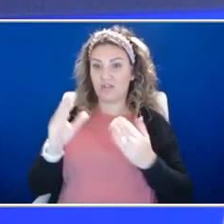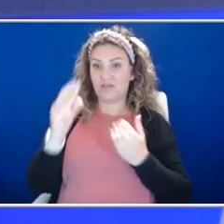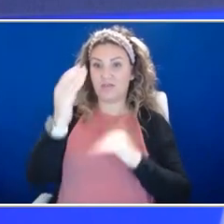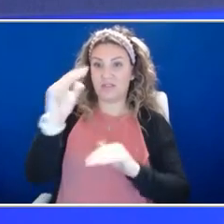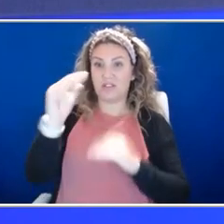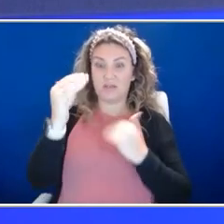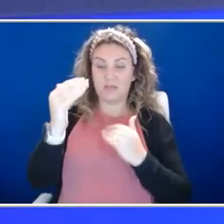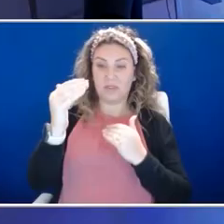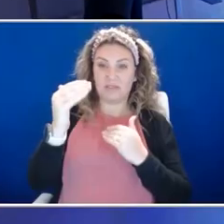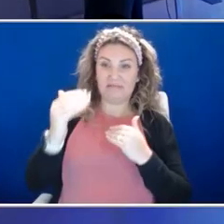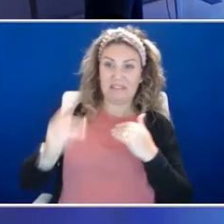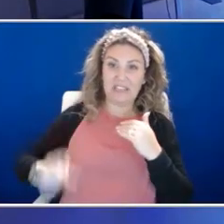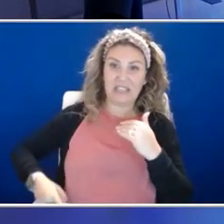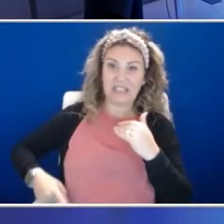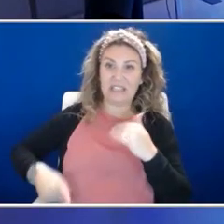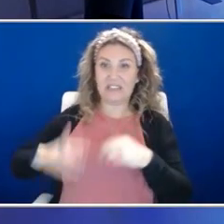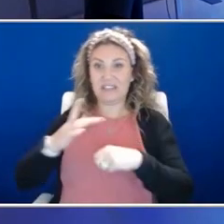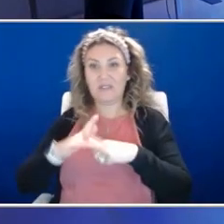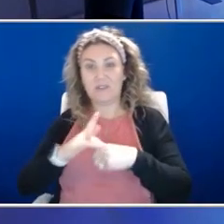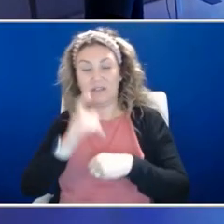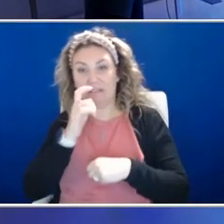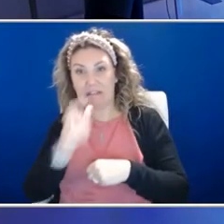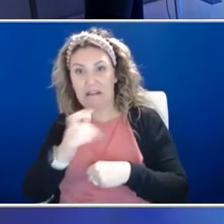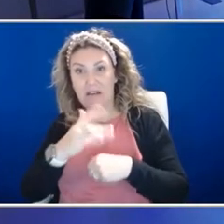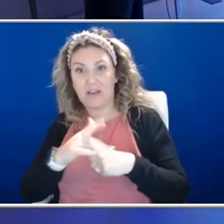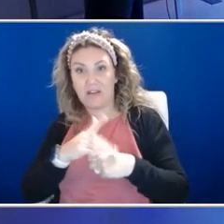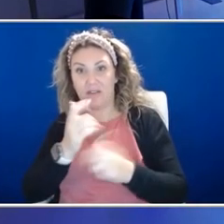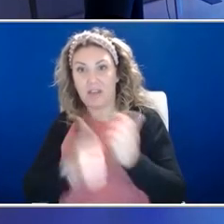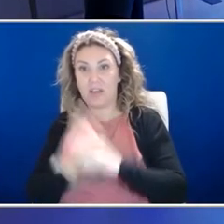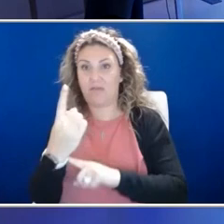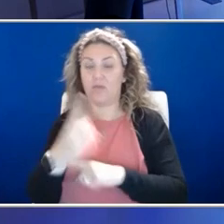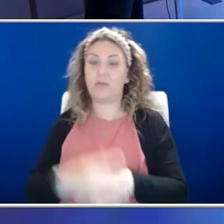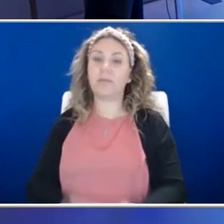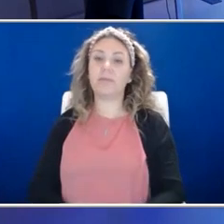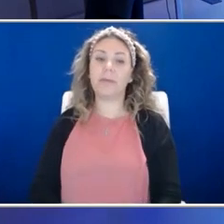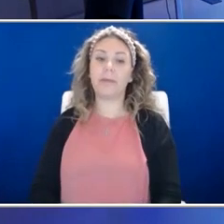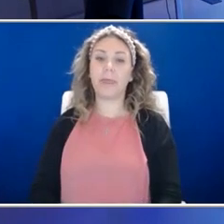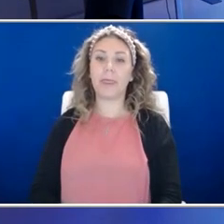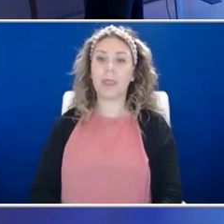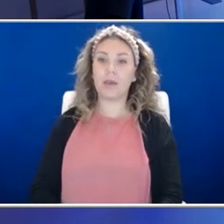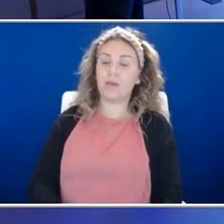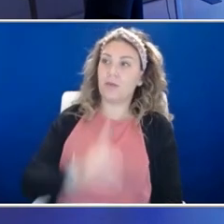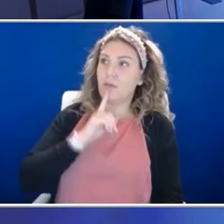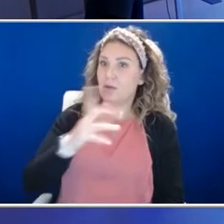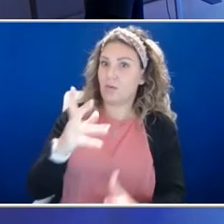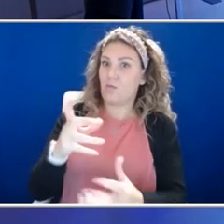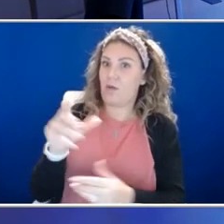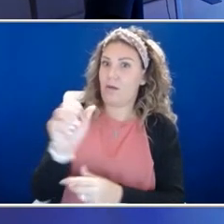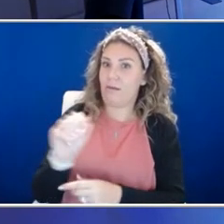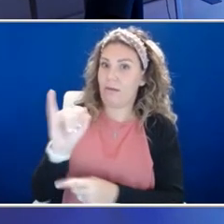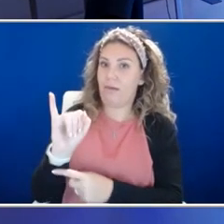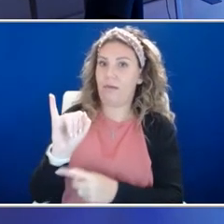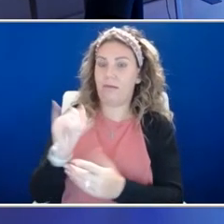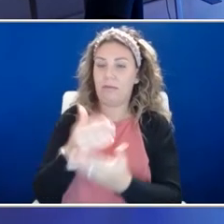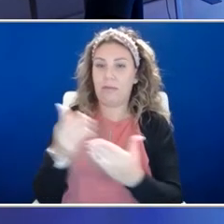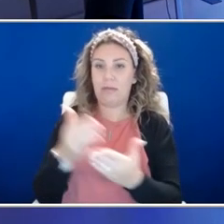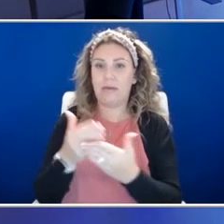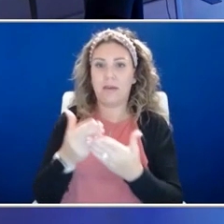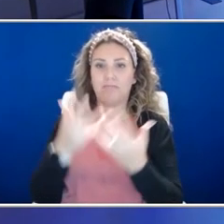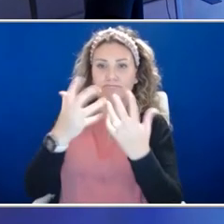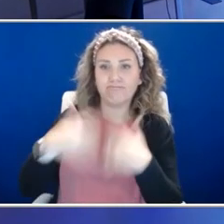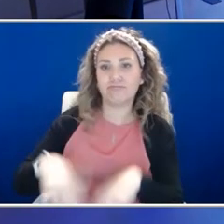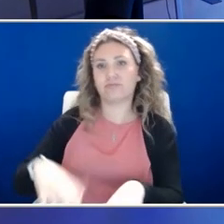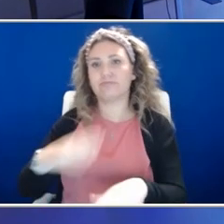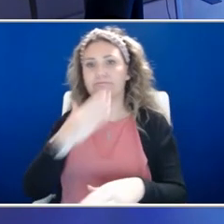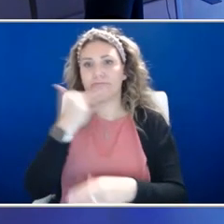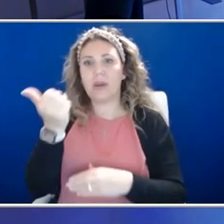kidneys available. And it's not available to everybody. Exactly. So, man, we really want this AI thing to help us work a little bit better. So we've